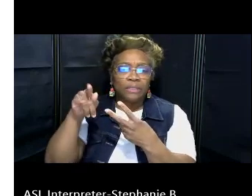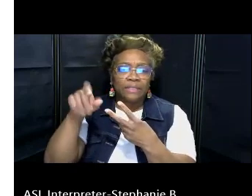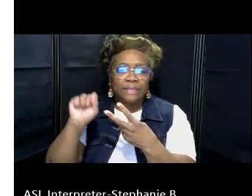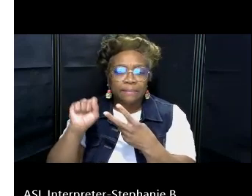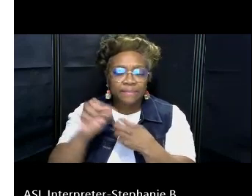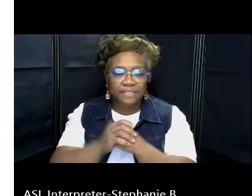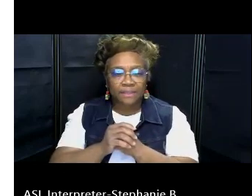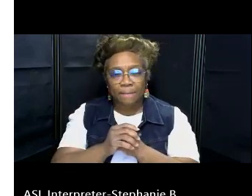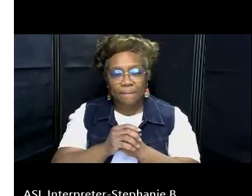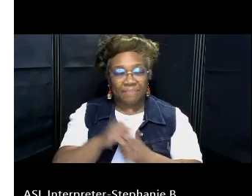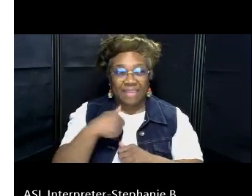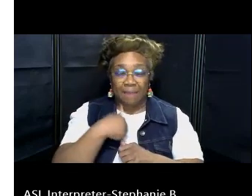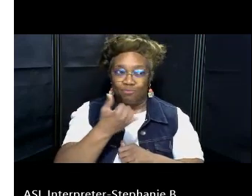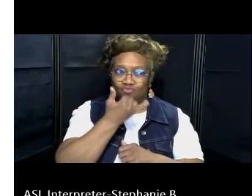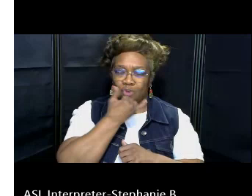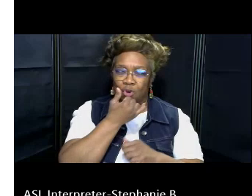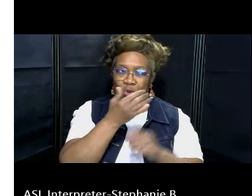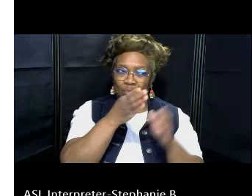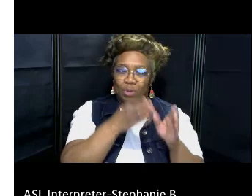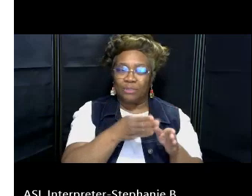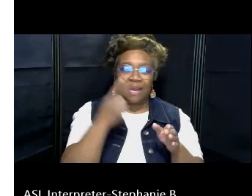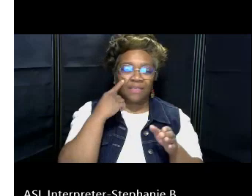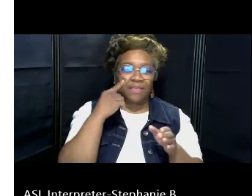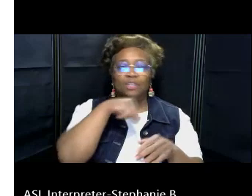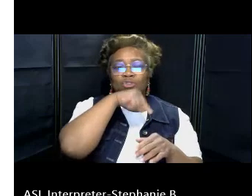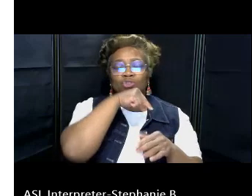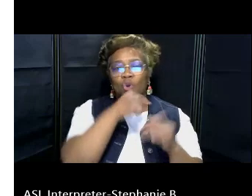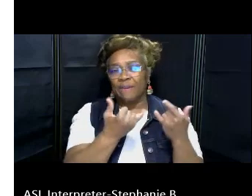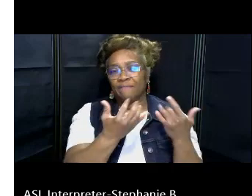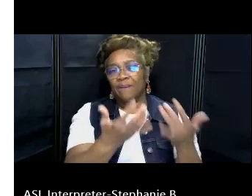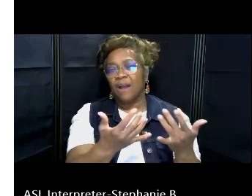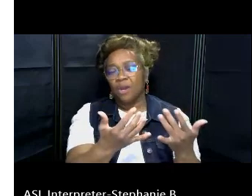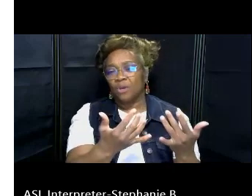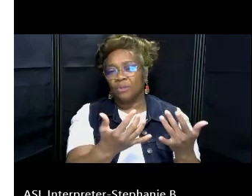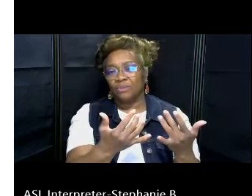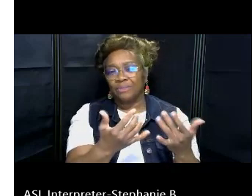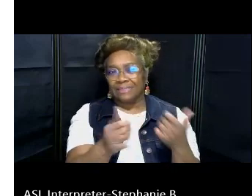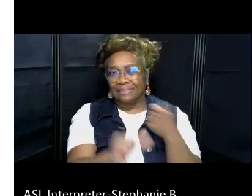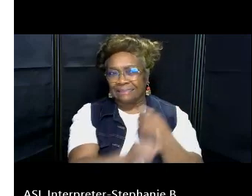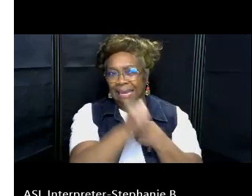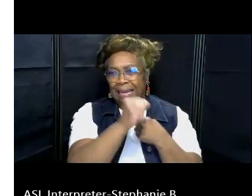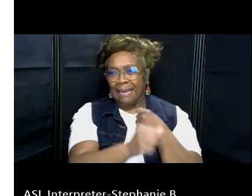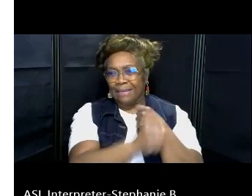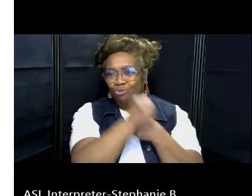I'm the wrong person to have through this because I think turkey fryers are extremely dangerous.